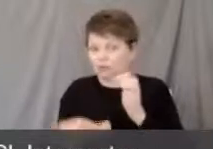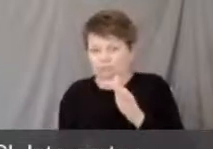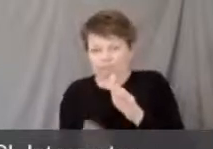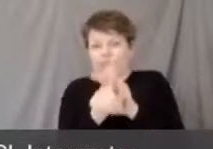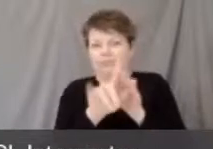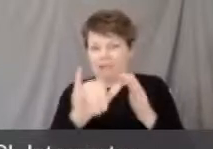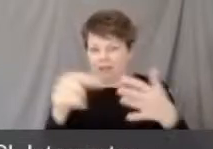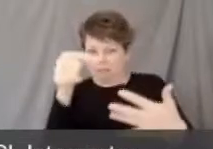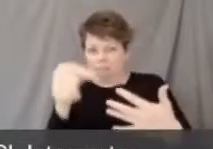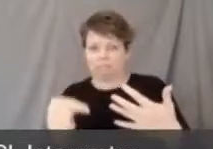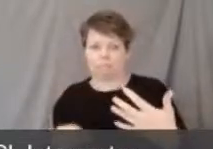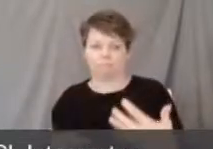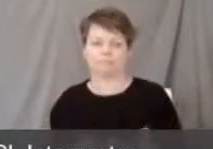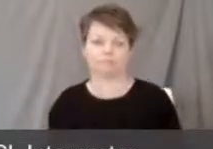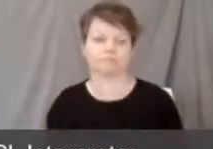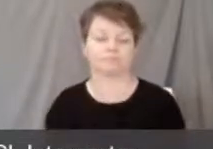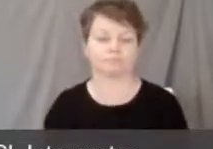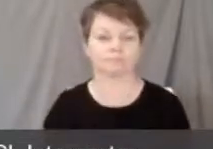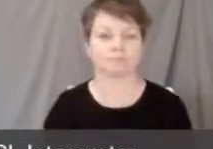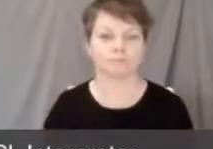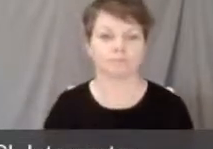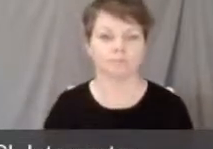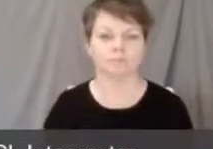Next slide, please.